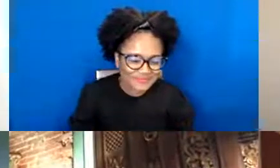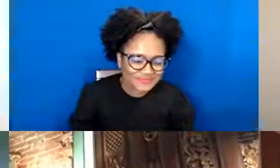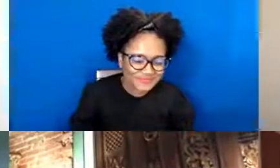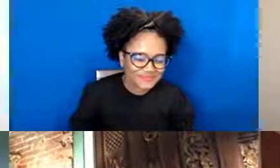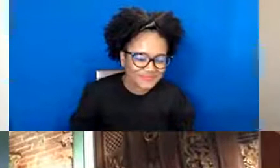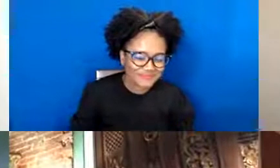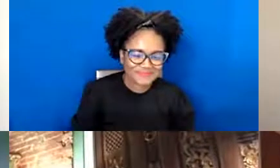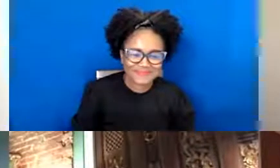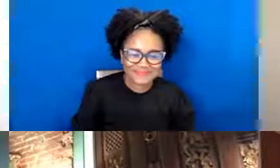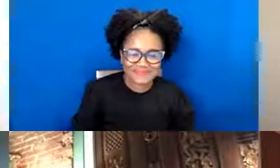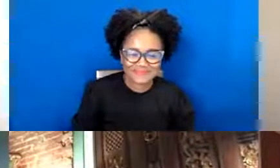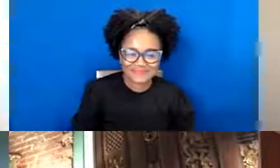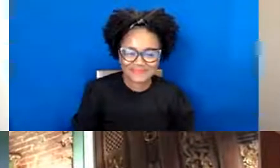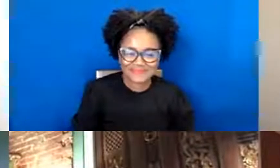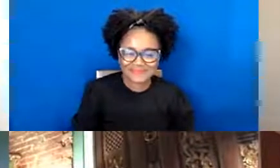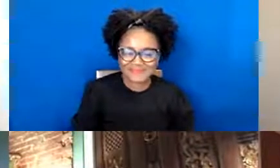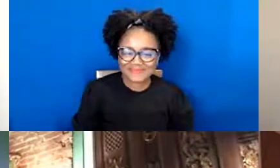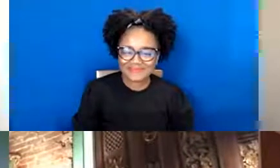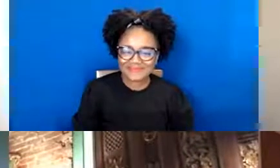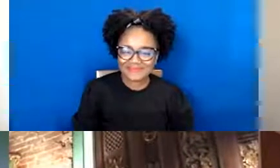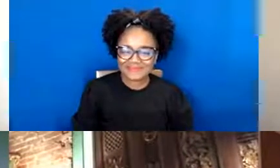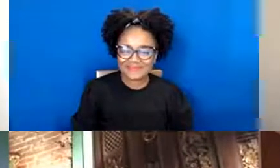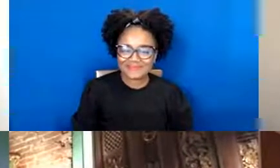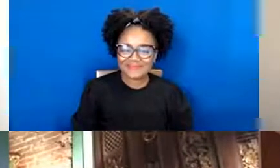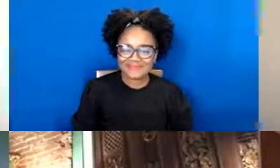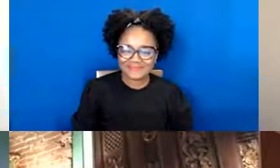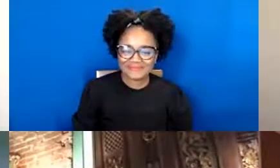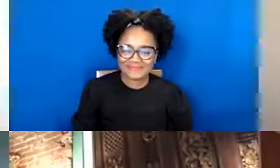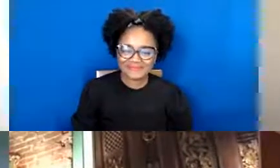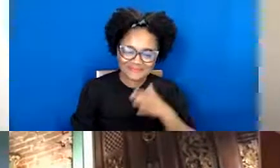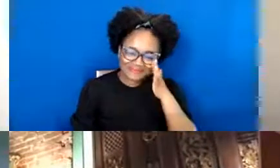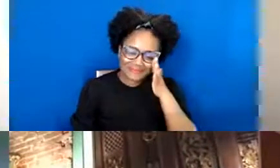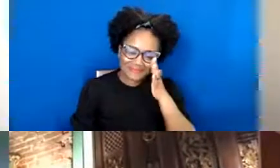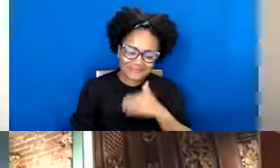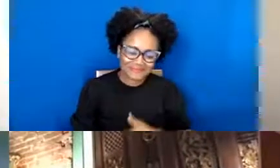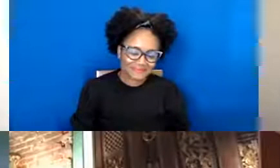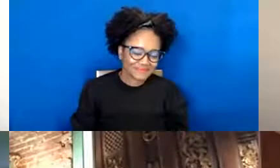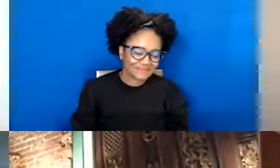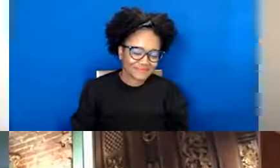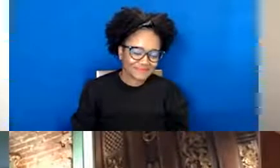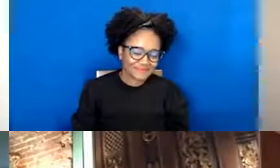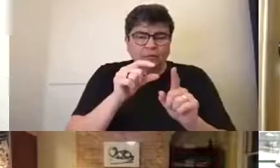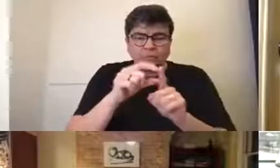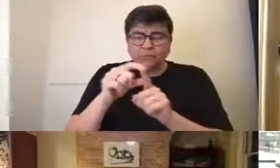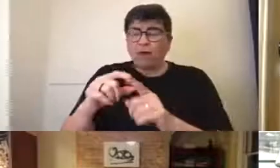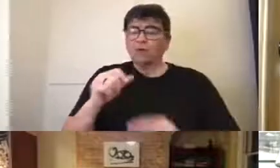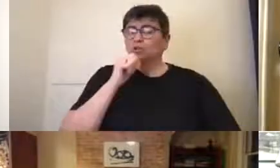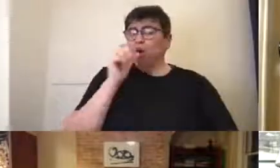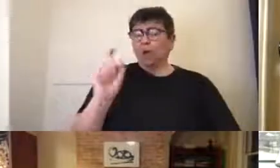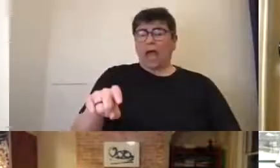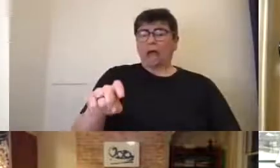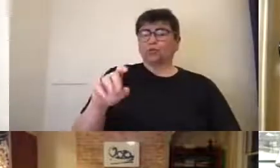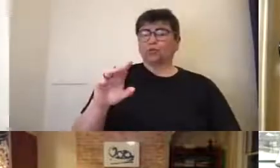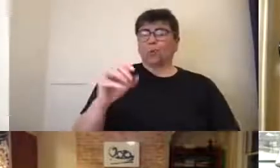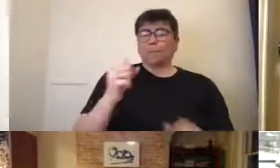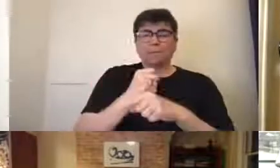And again, these sentences at this point, they don't need to be grammatically correct. They might not even need to make a